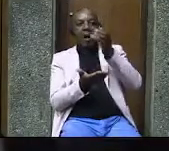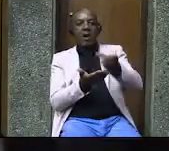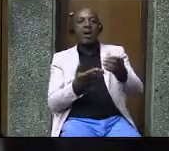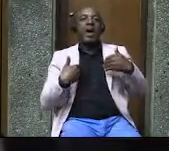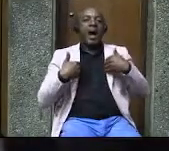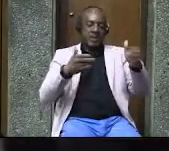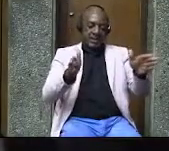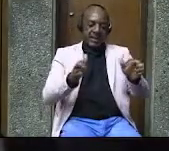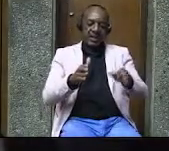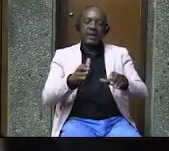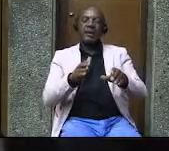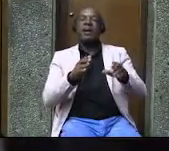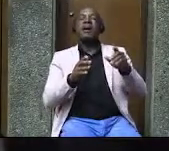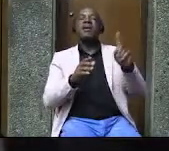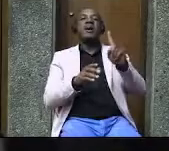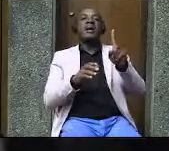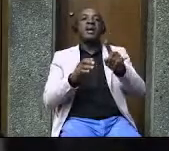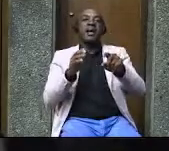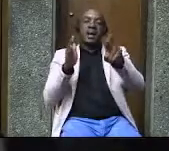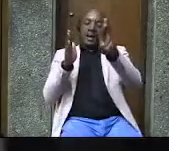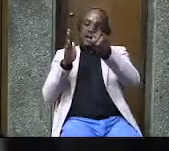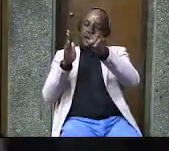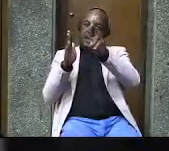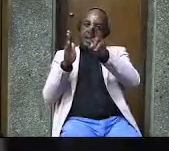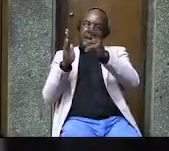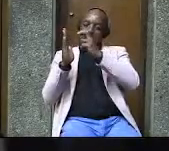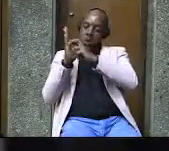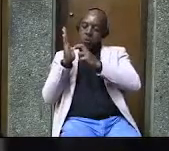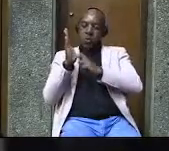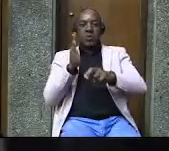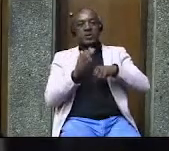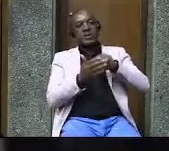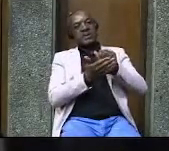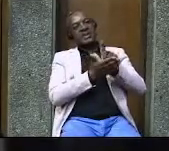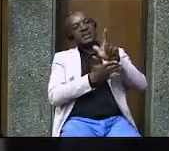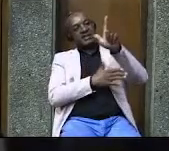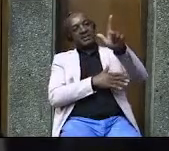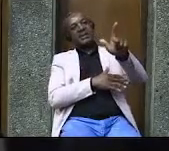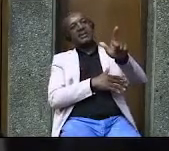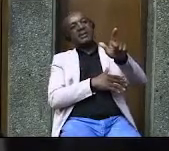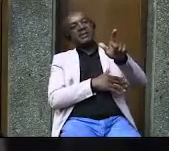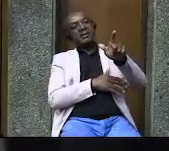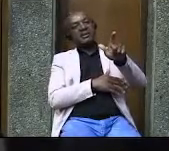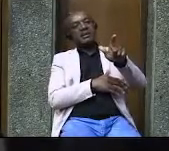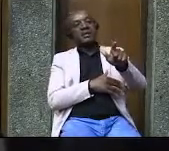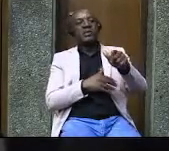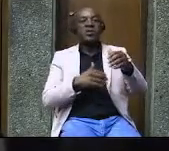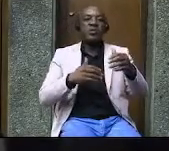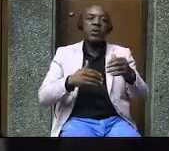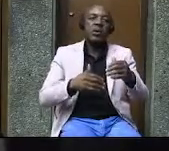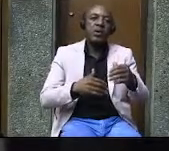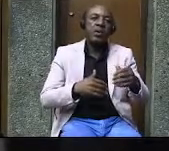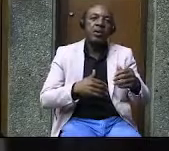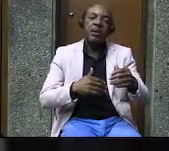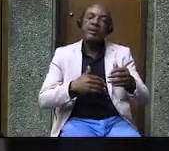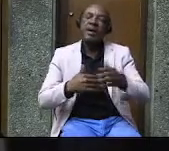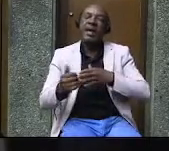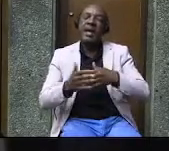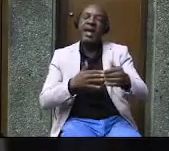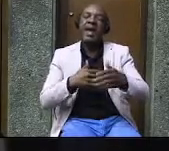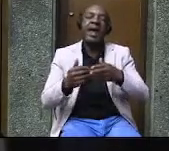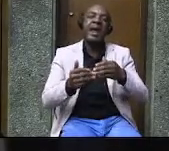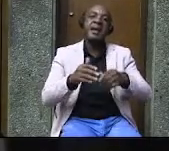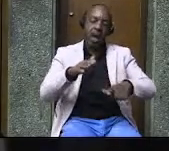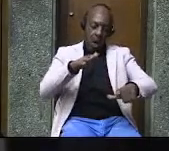number 17(4)(c), which reads as follows. Despite provisions of any other law, the expropriated